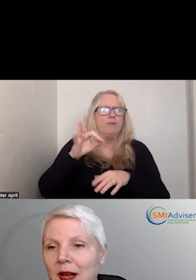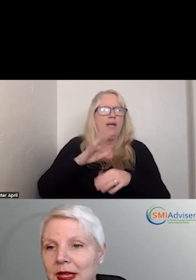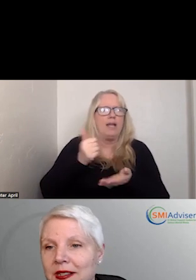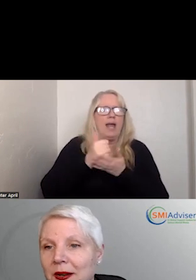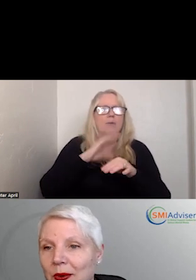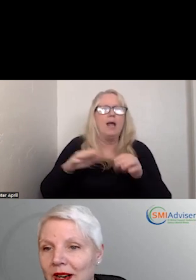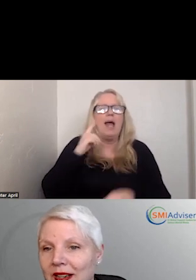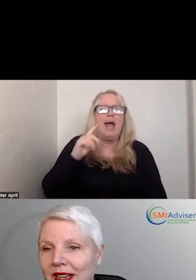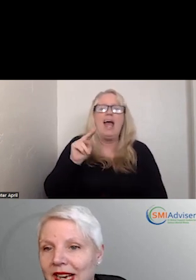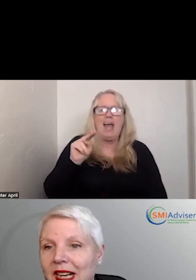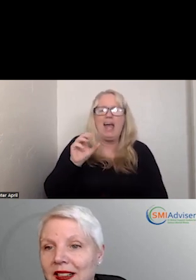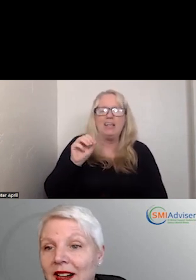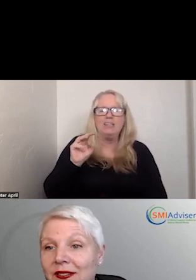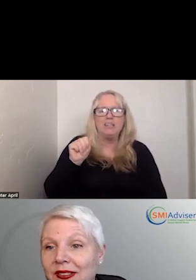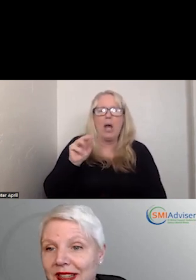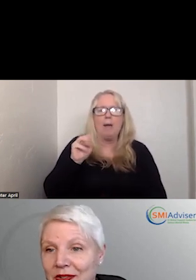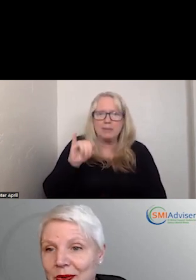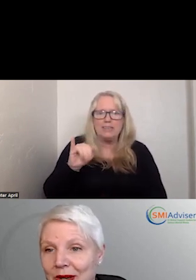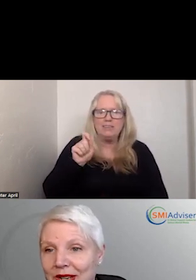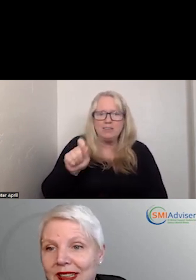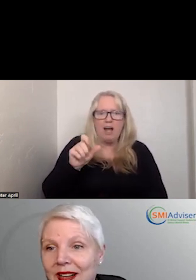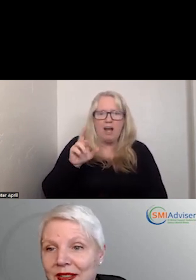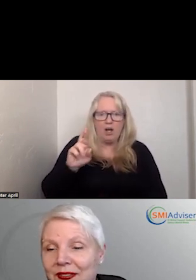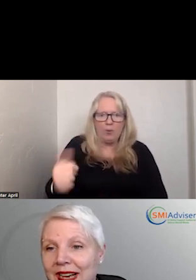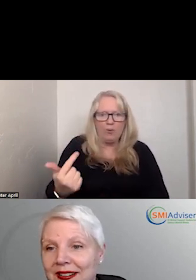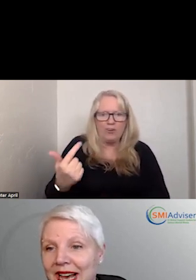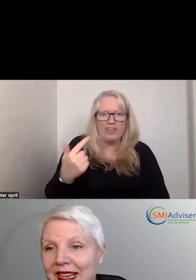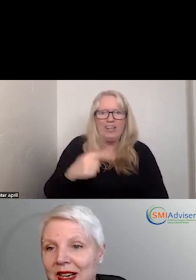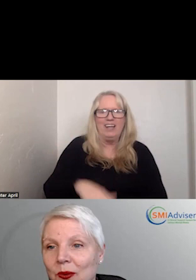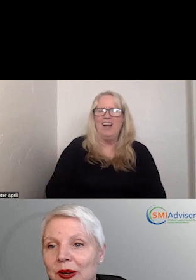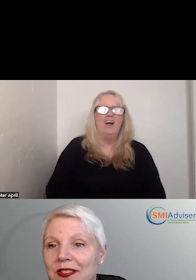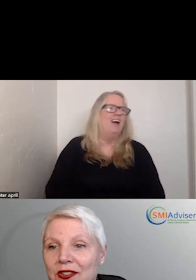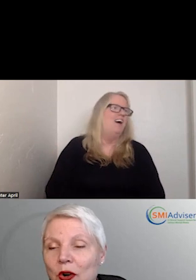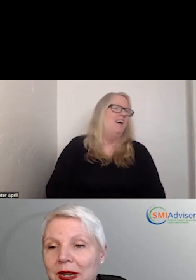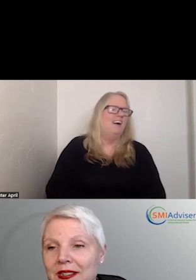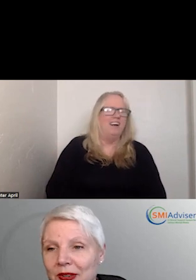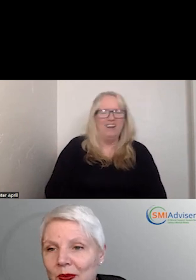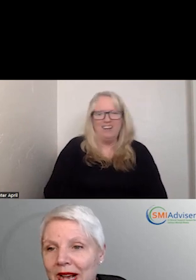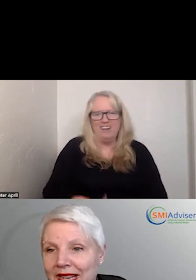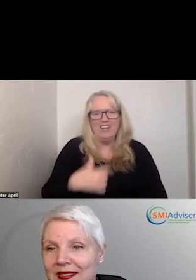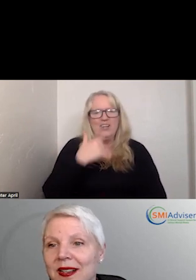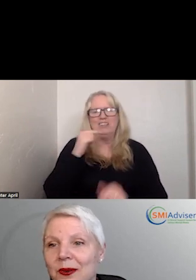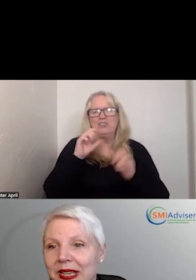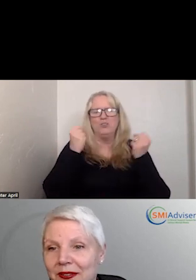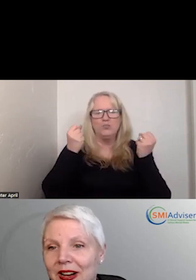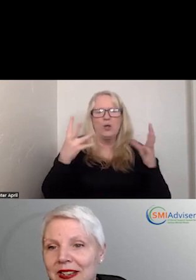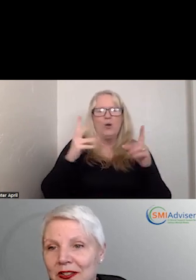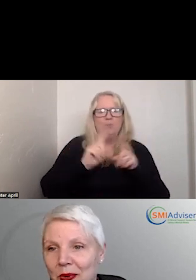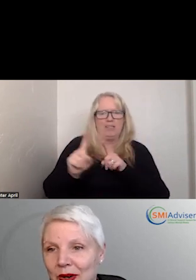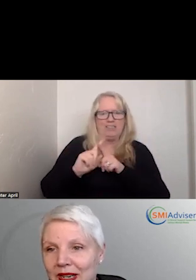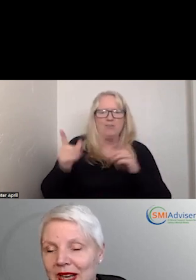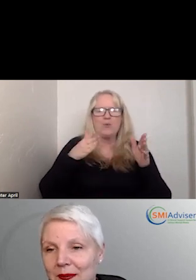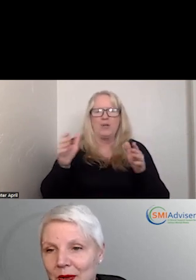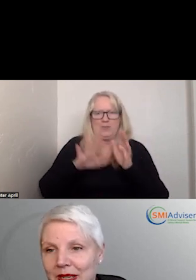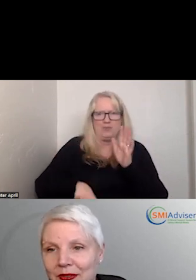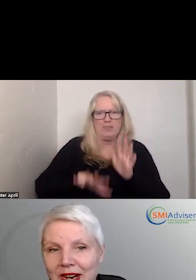at NAMI.org. And I love this quote. I love the fact that in so many different ways, we can find